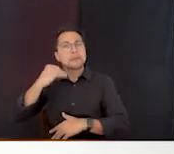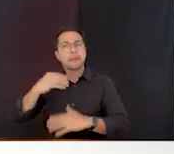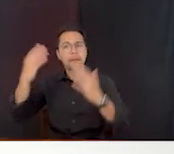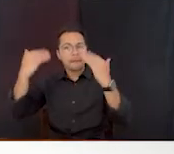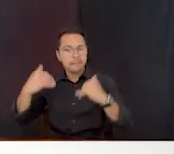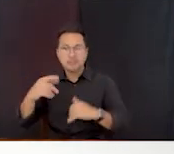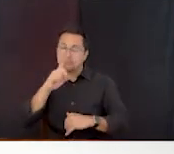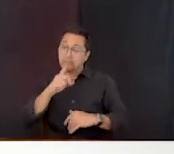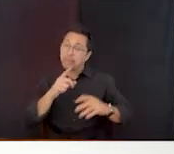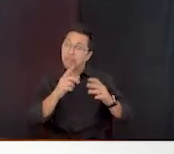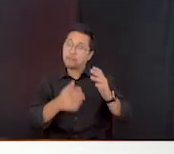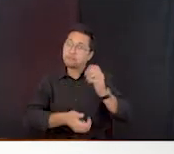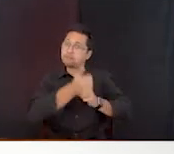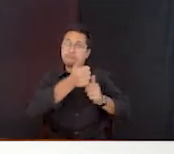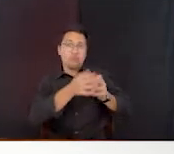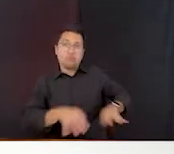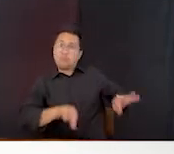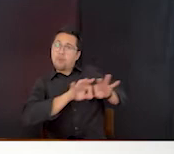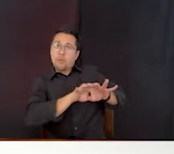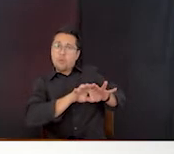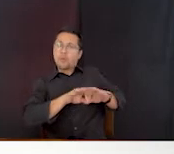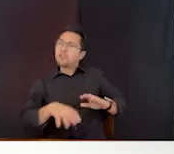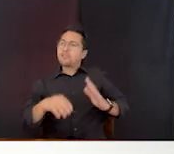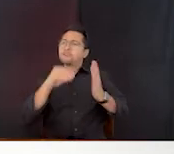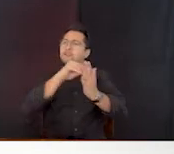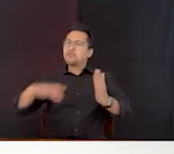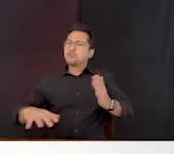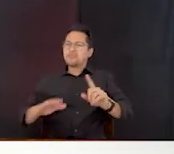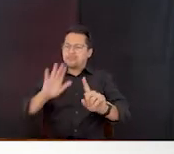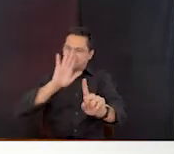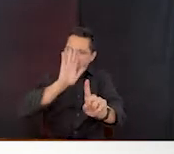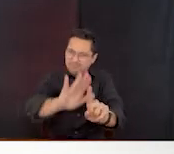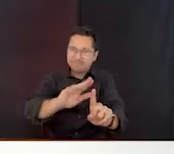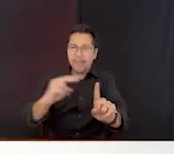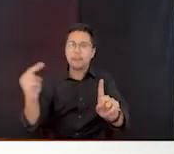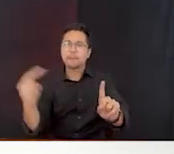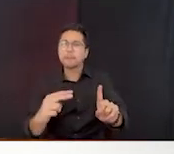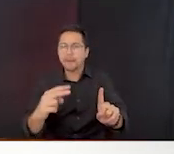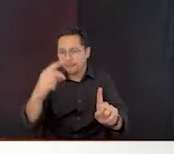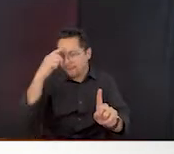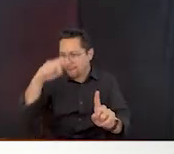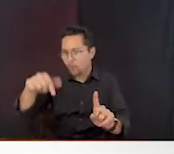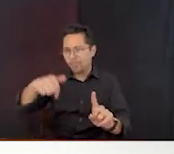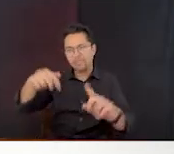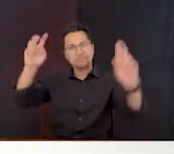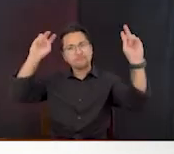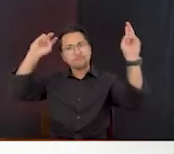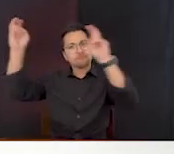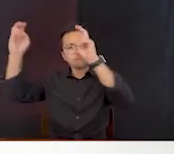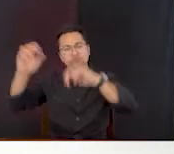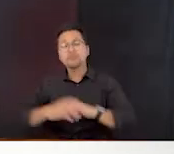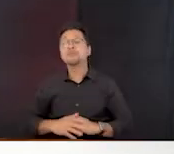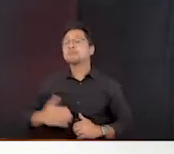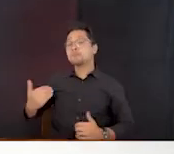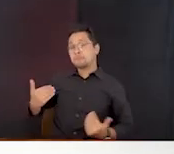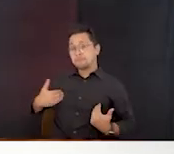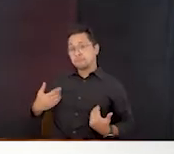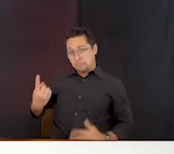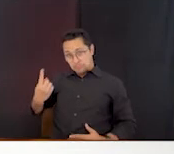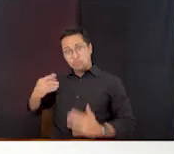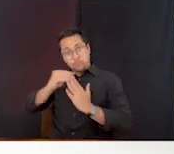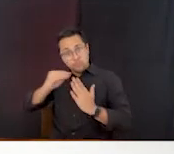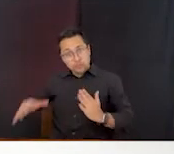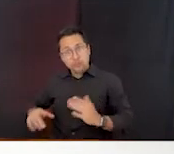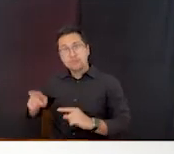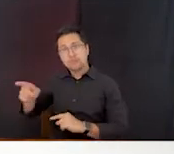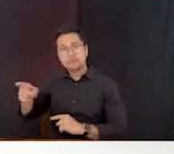COVID experience in higher education, our social and academic experiences,